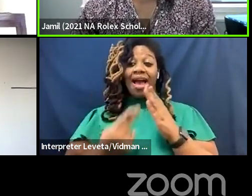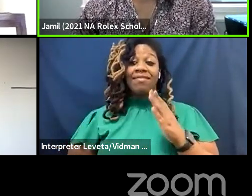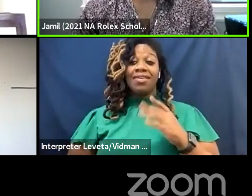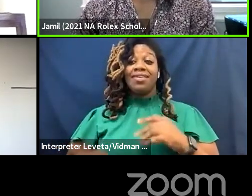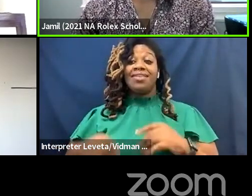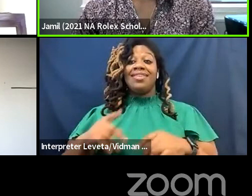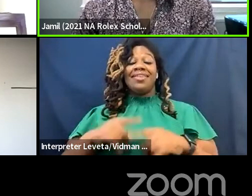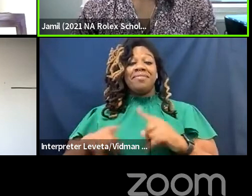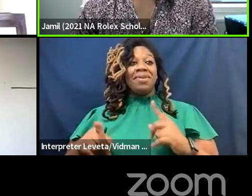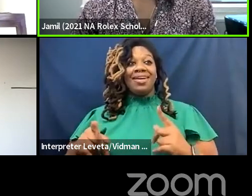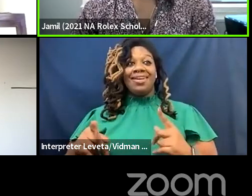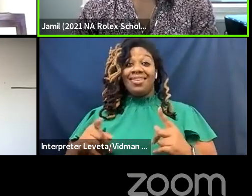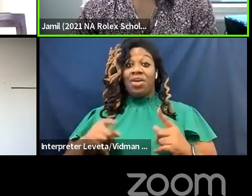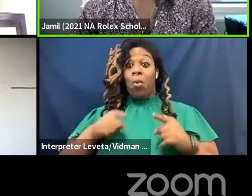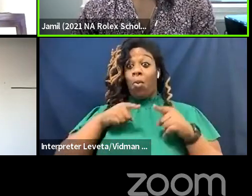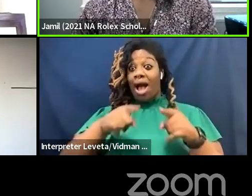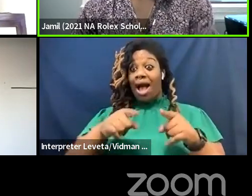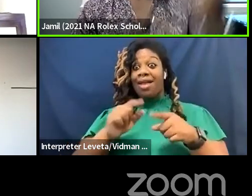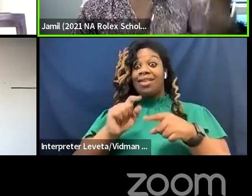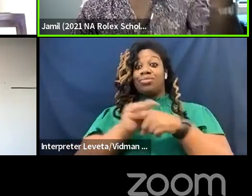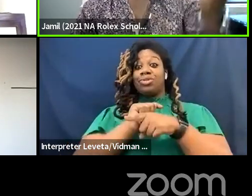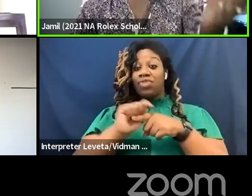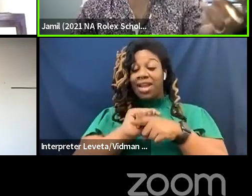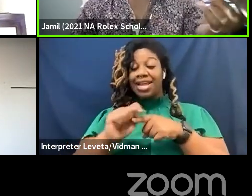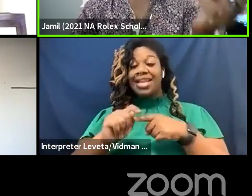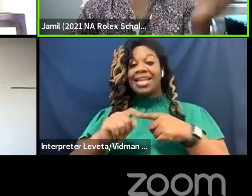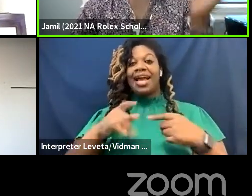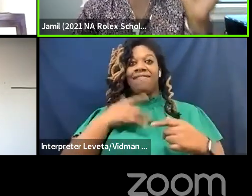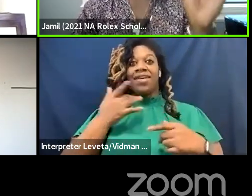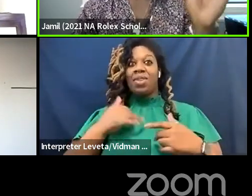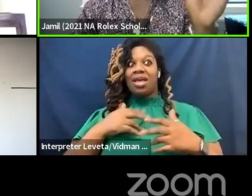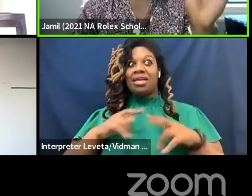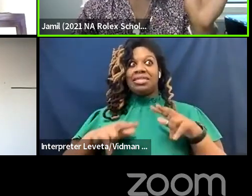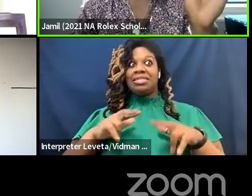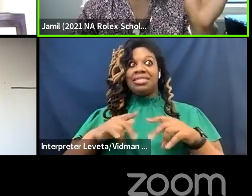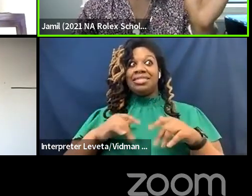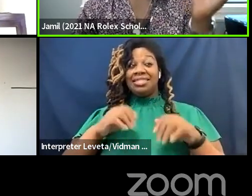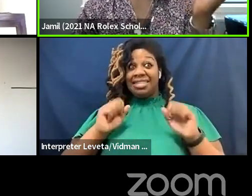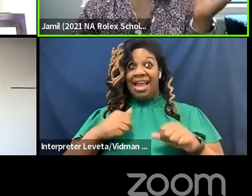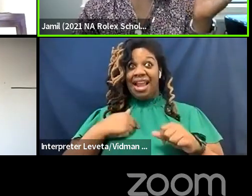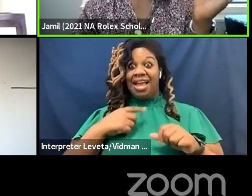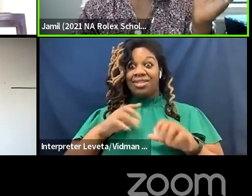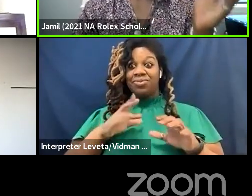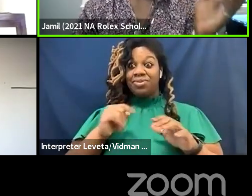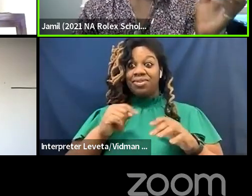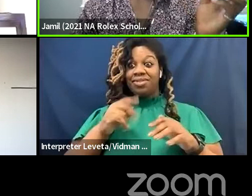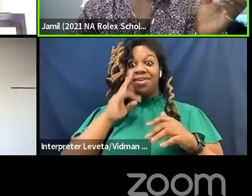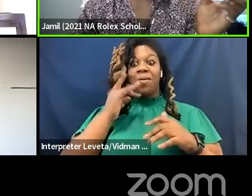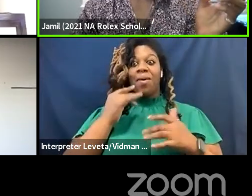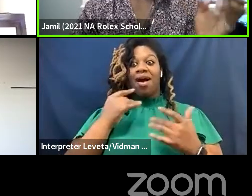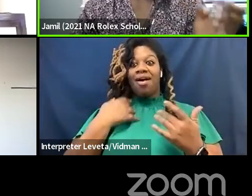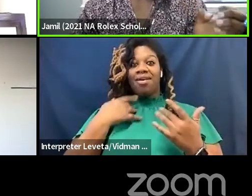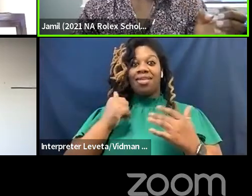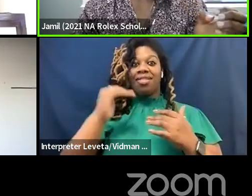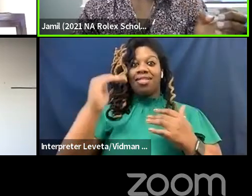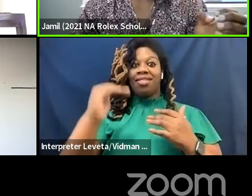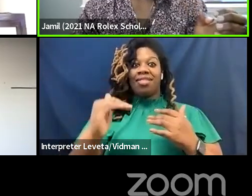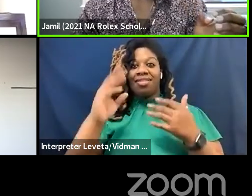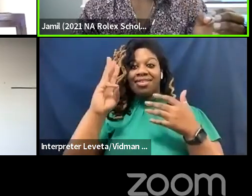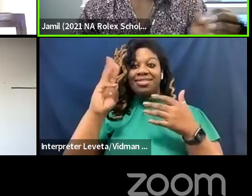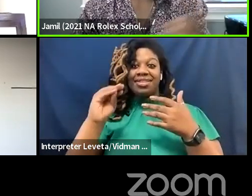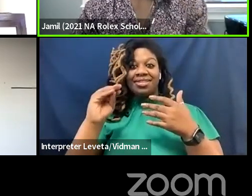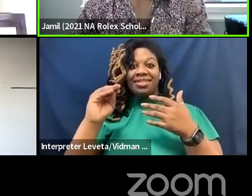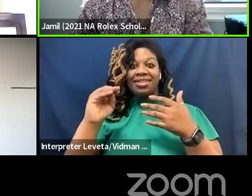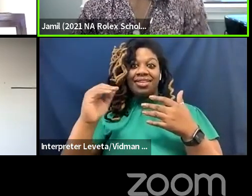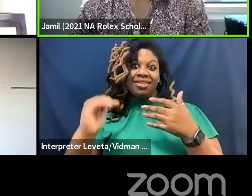do this? Because they take a little plate and, you know, they take it down to 60 feet and then take it down to like 80 feet and then they take it down